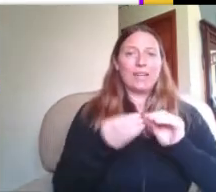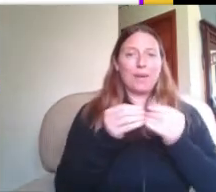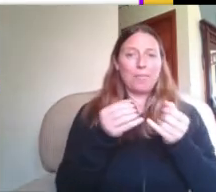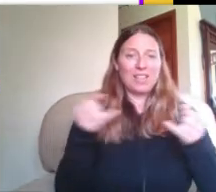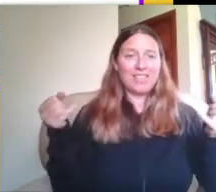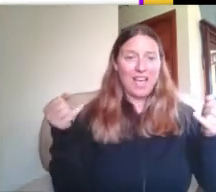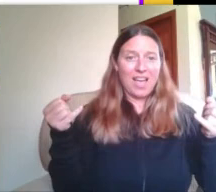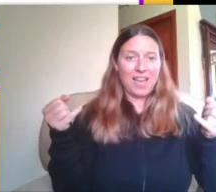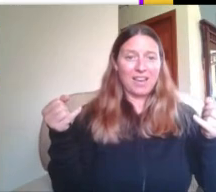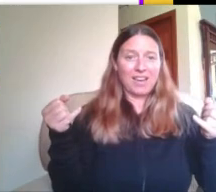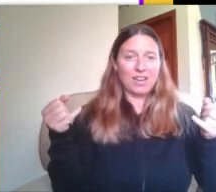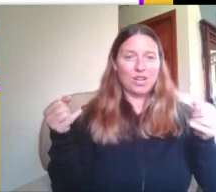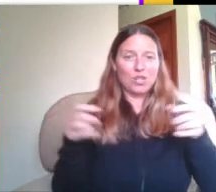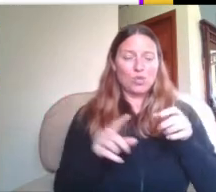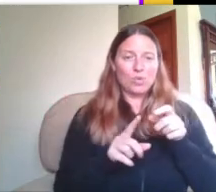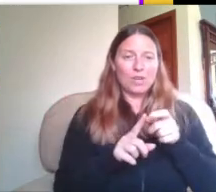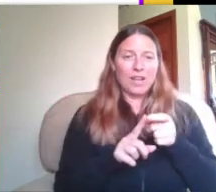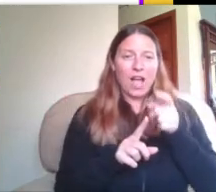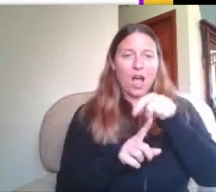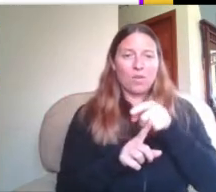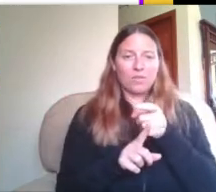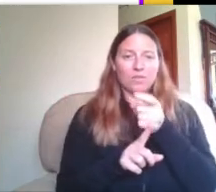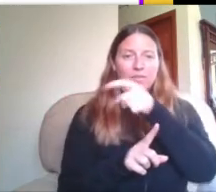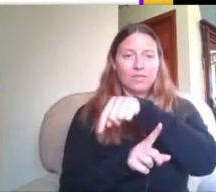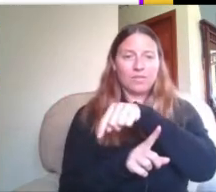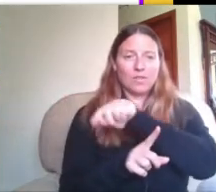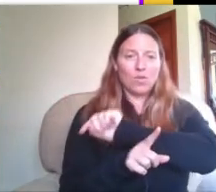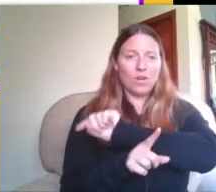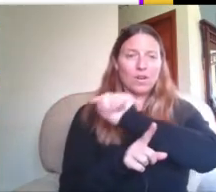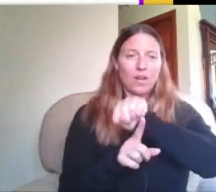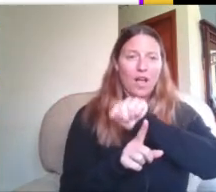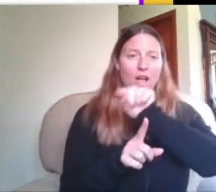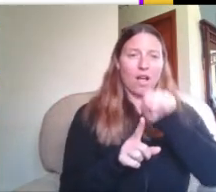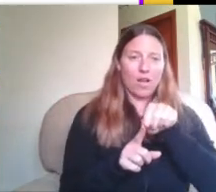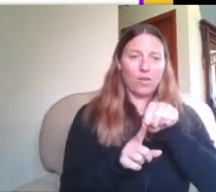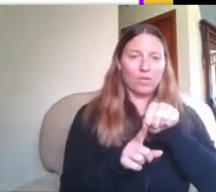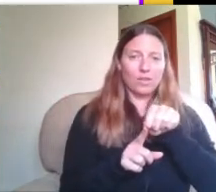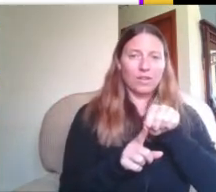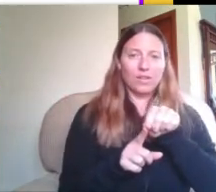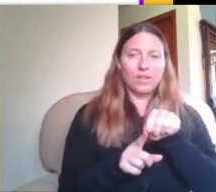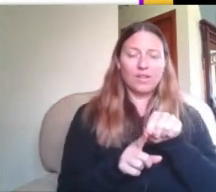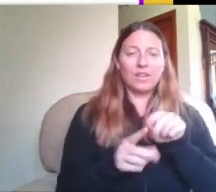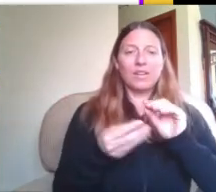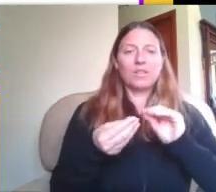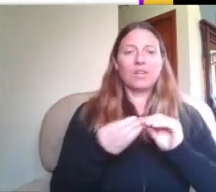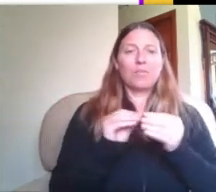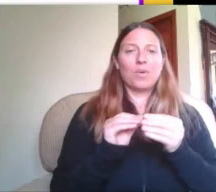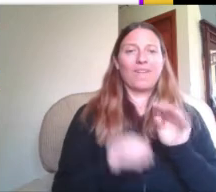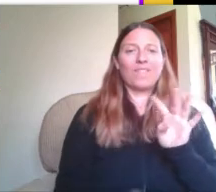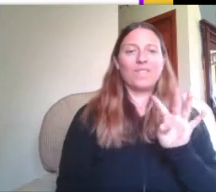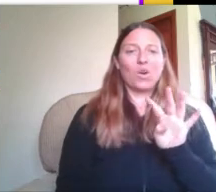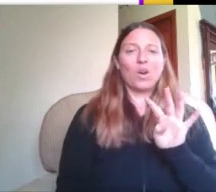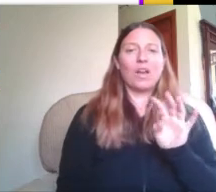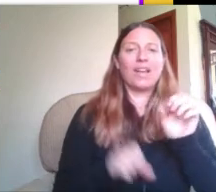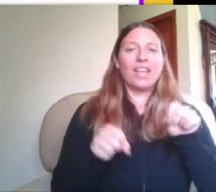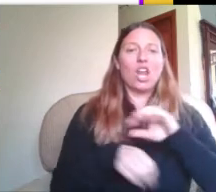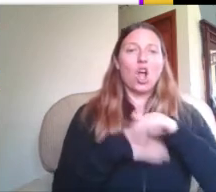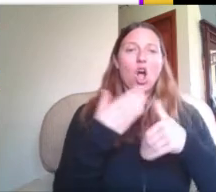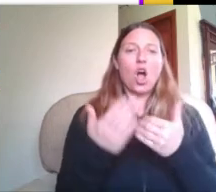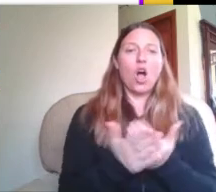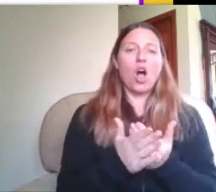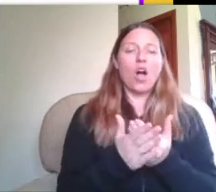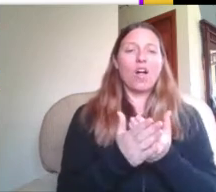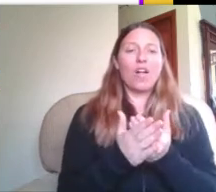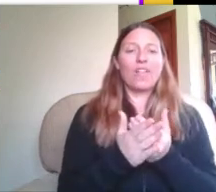value to the mean of 3. And number 4, can all the values in a data set be greater than the